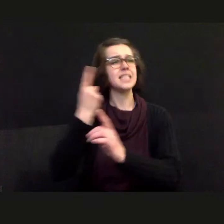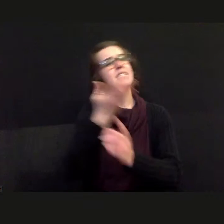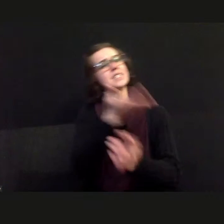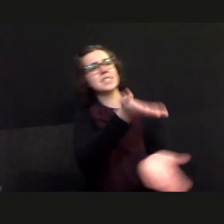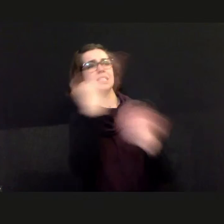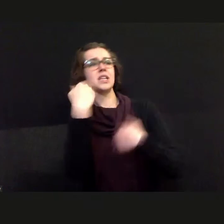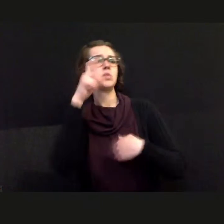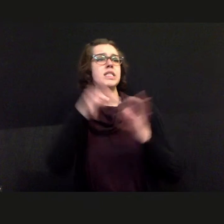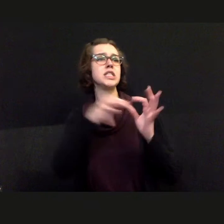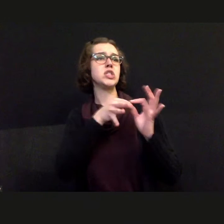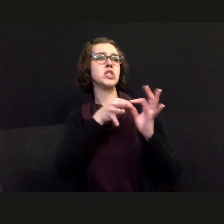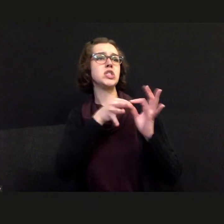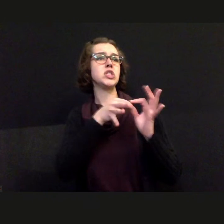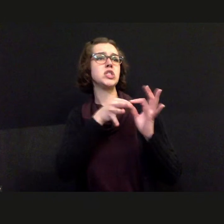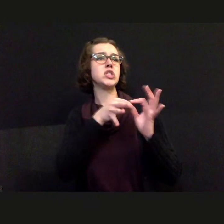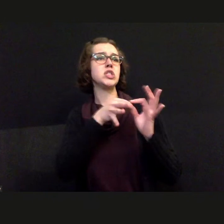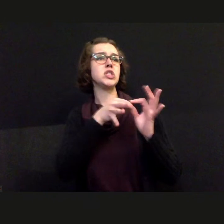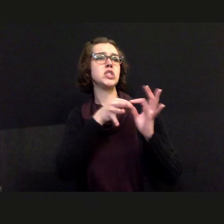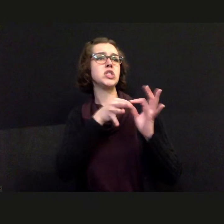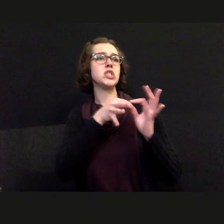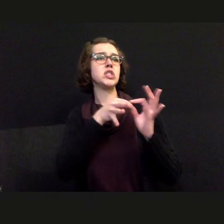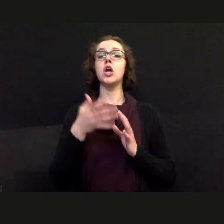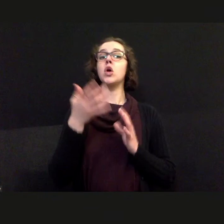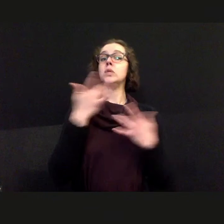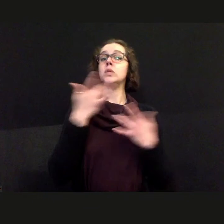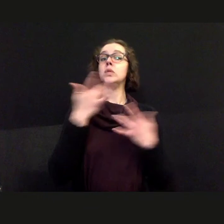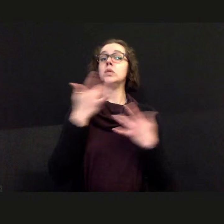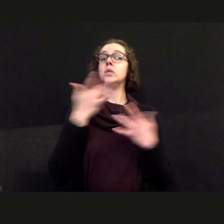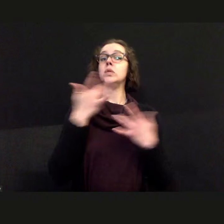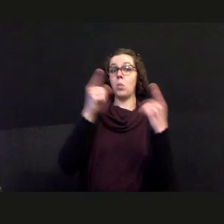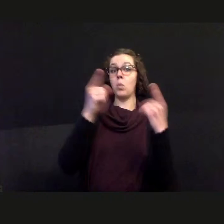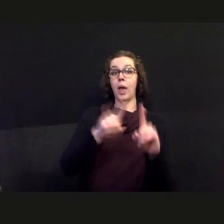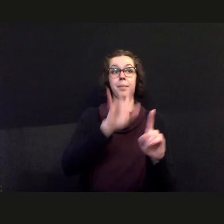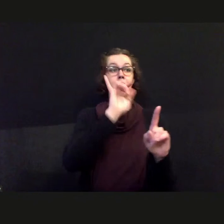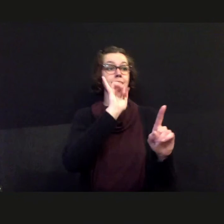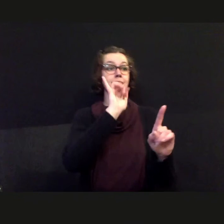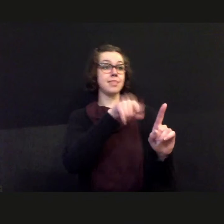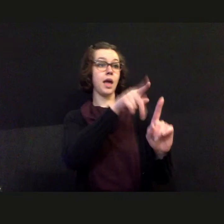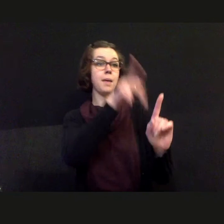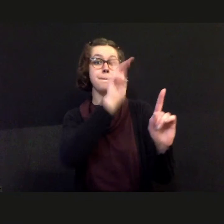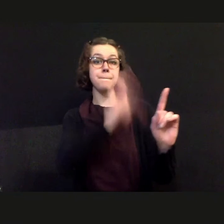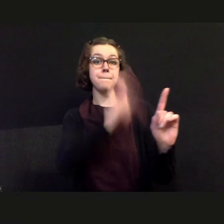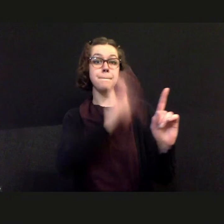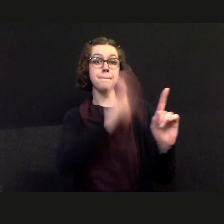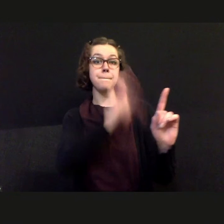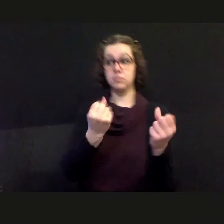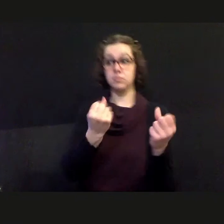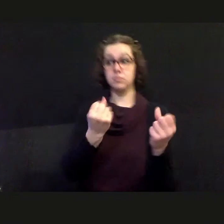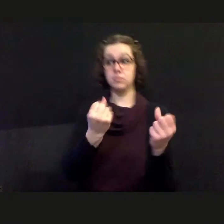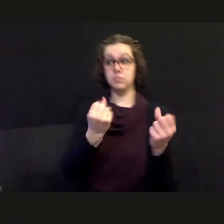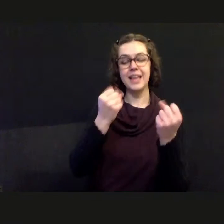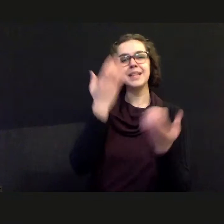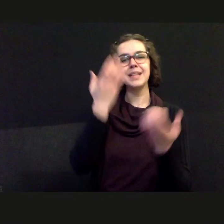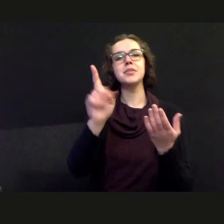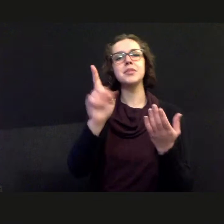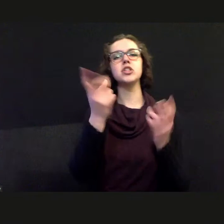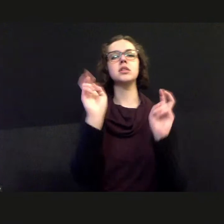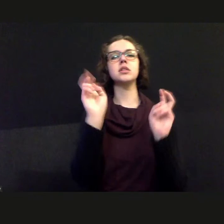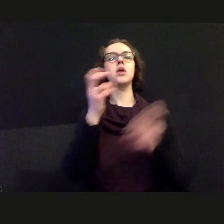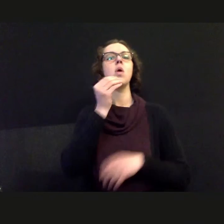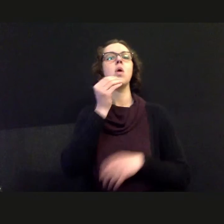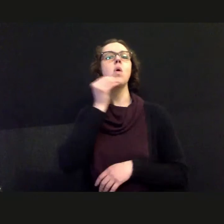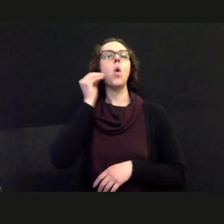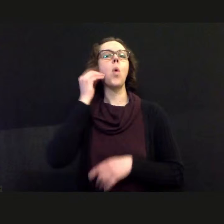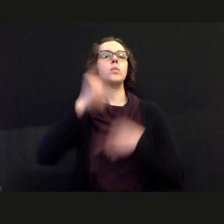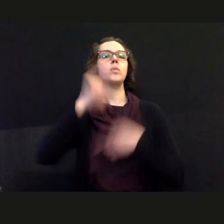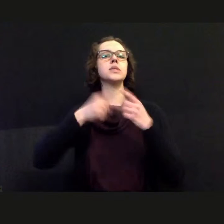And what was often the case is that signer or that deaf person might only be a home signer even. And so you